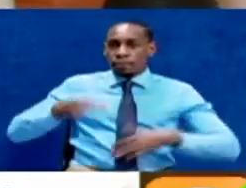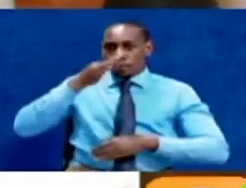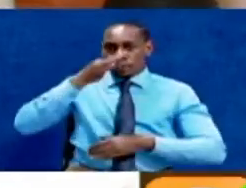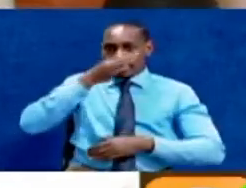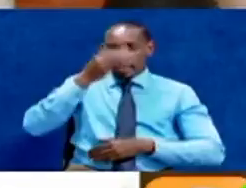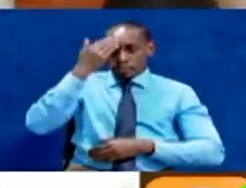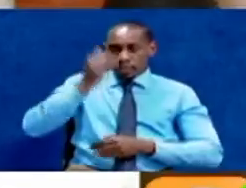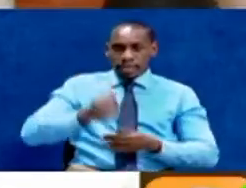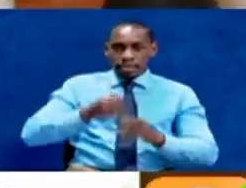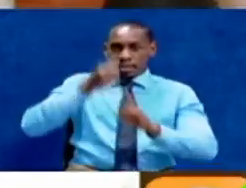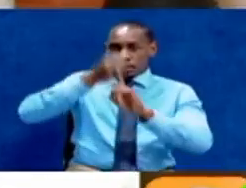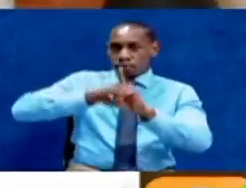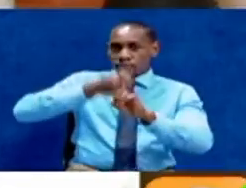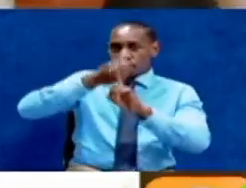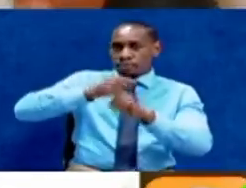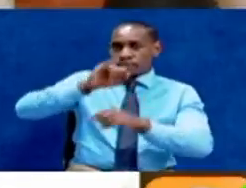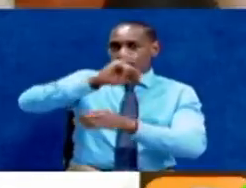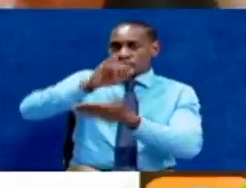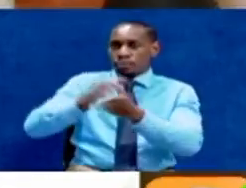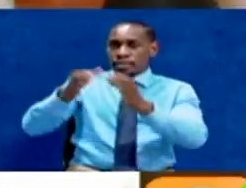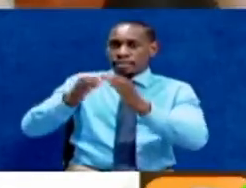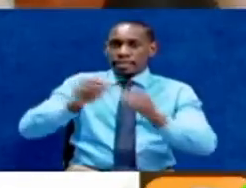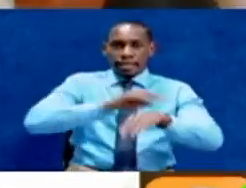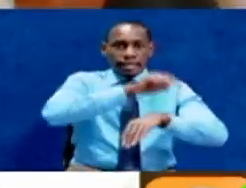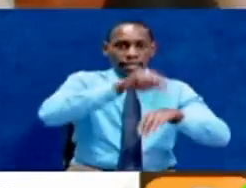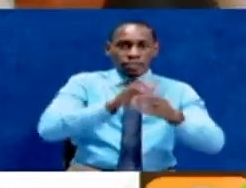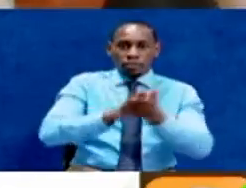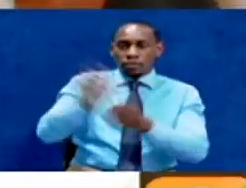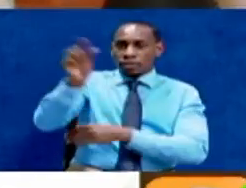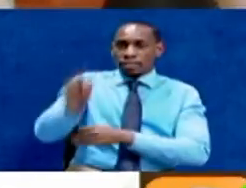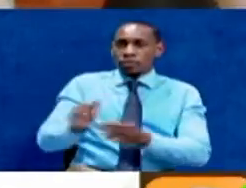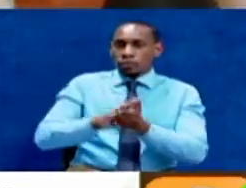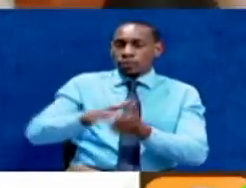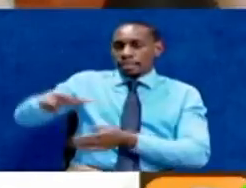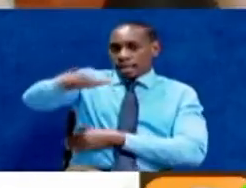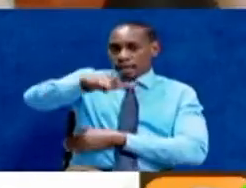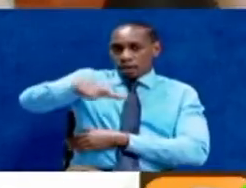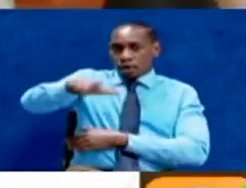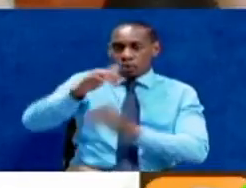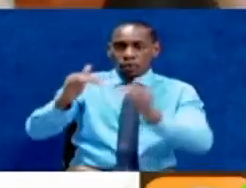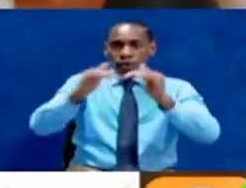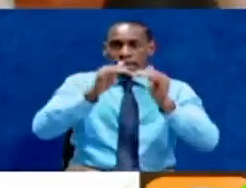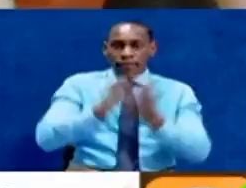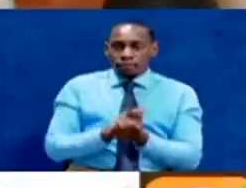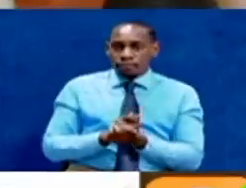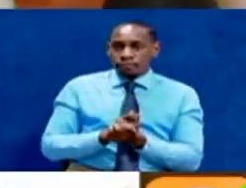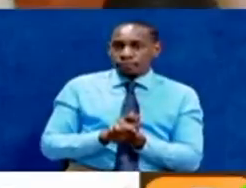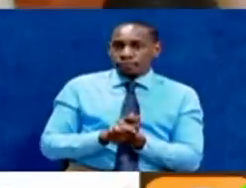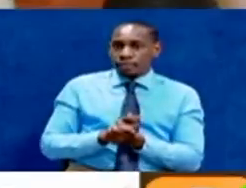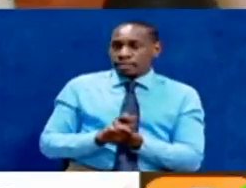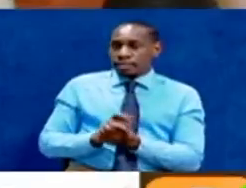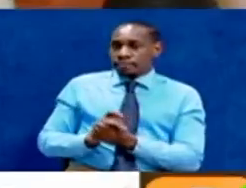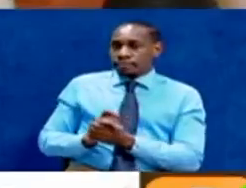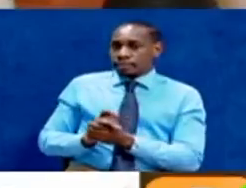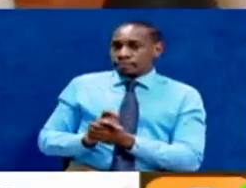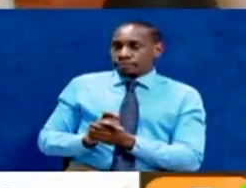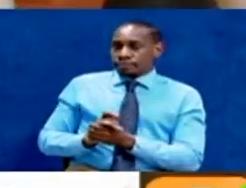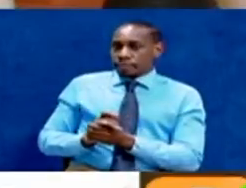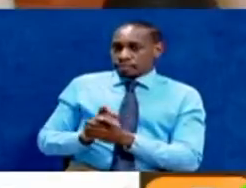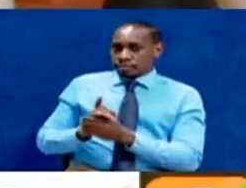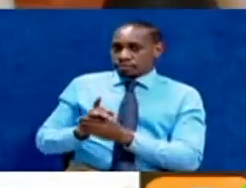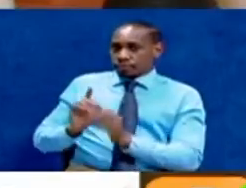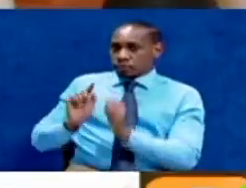to them was a Jubilee manifesto at national, regional, and local level. I came to parliament to implement that